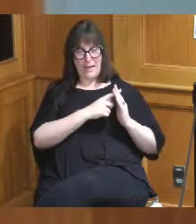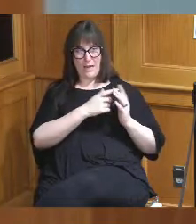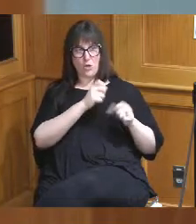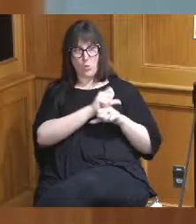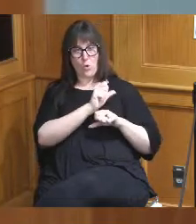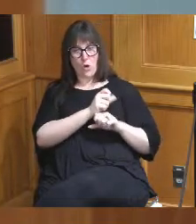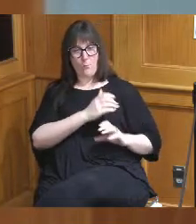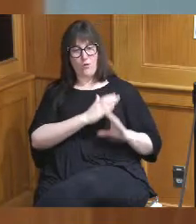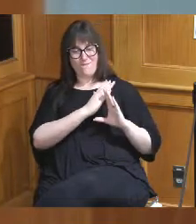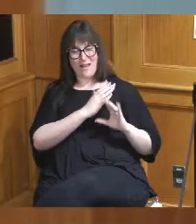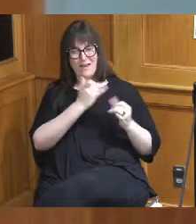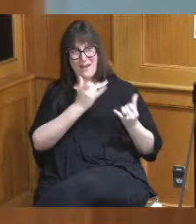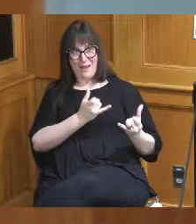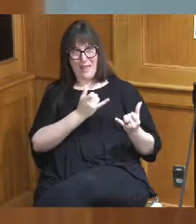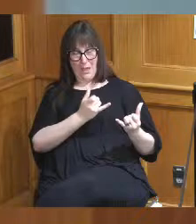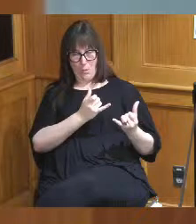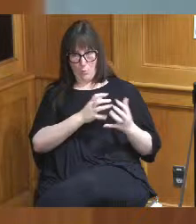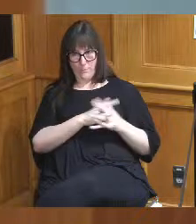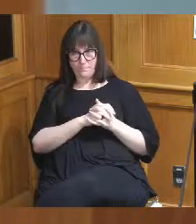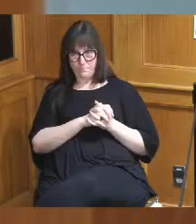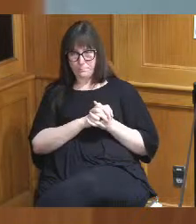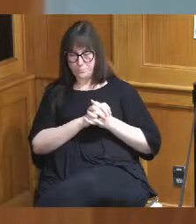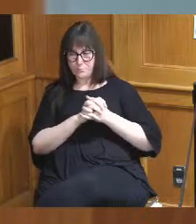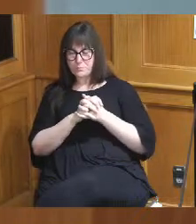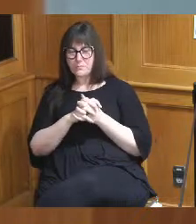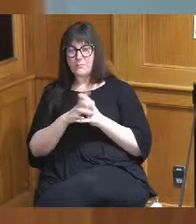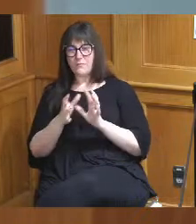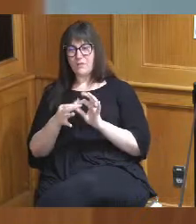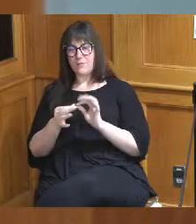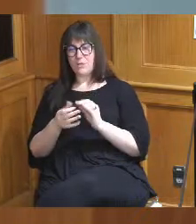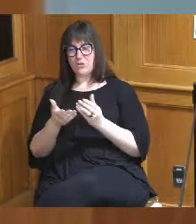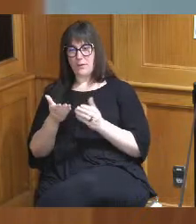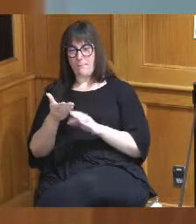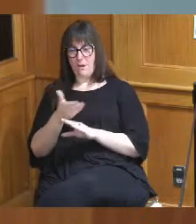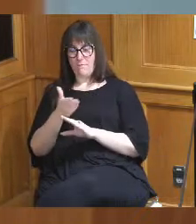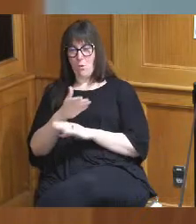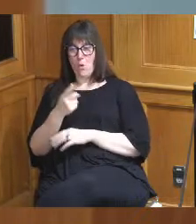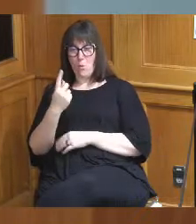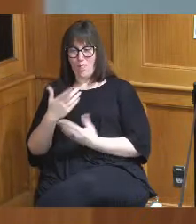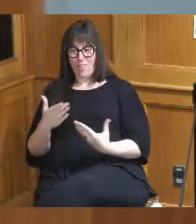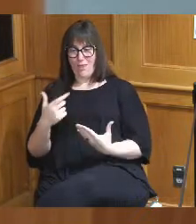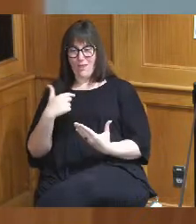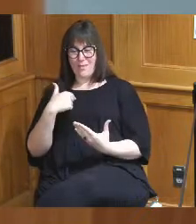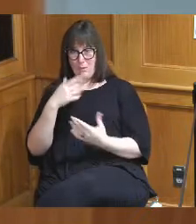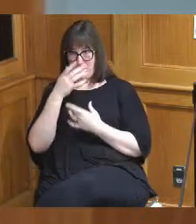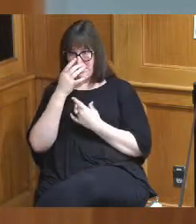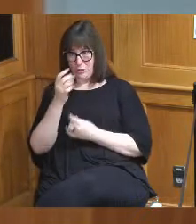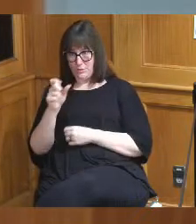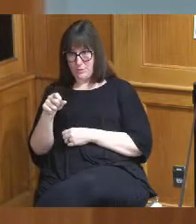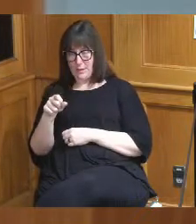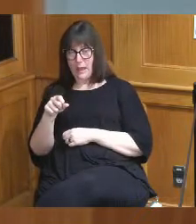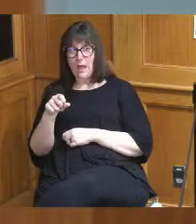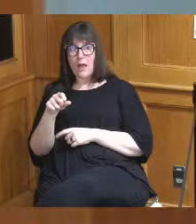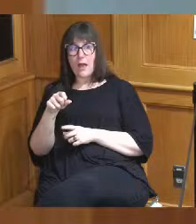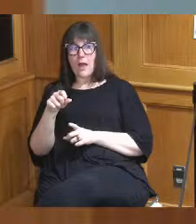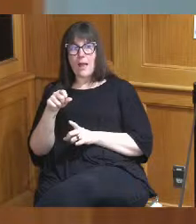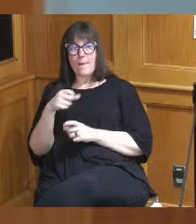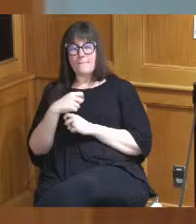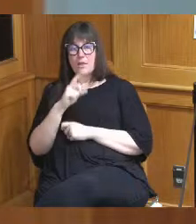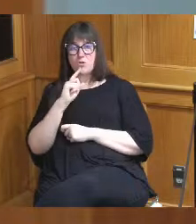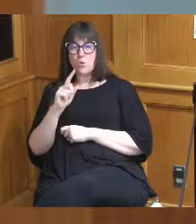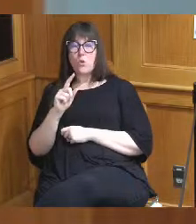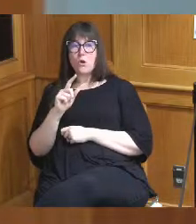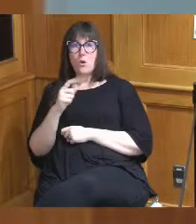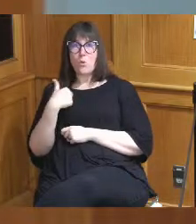of prevention in the community. As I mentioned to you guys before, one of the things too that I was interested in was to make sure that we